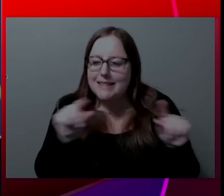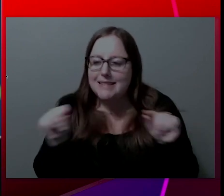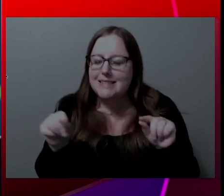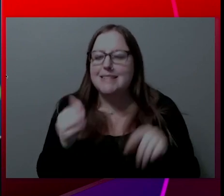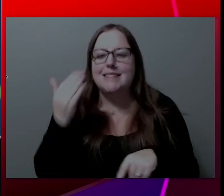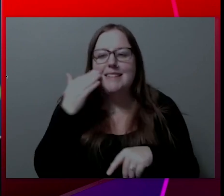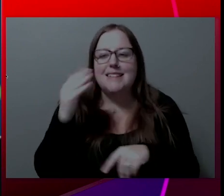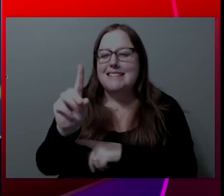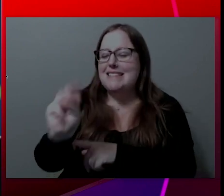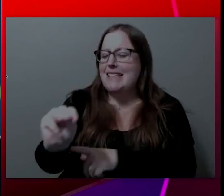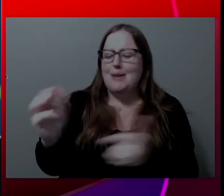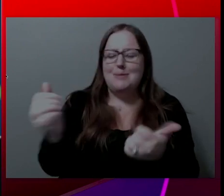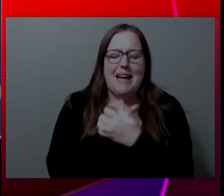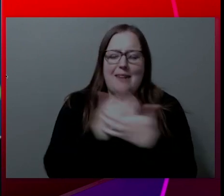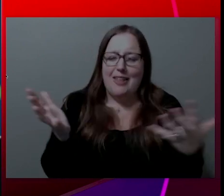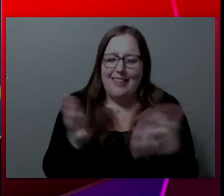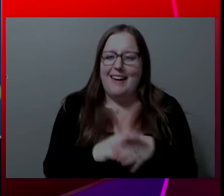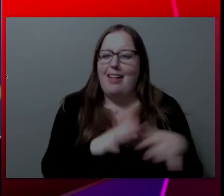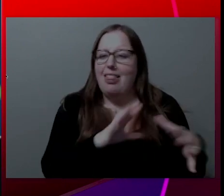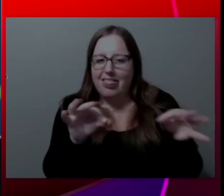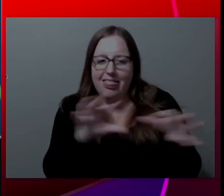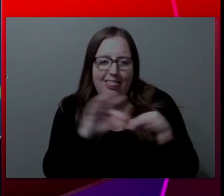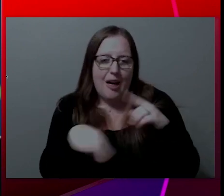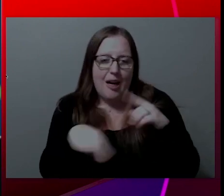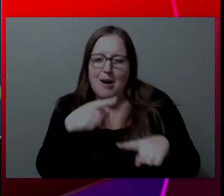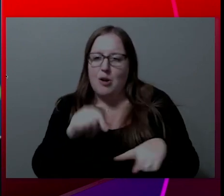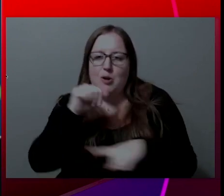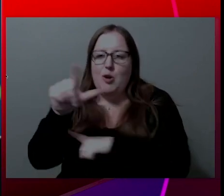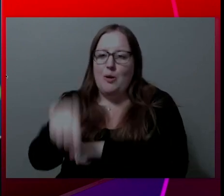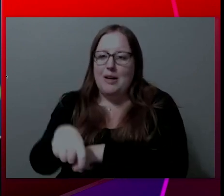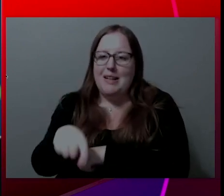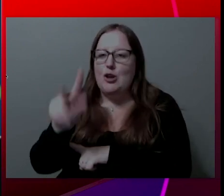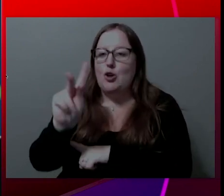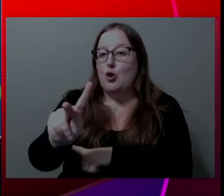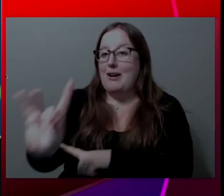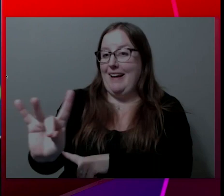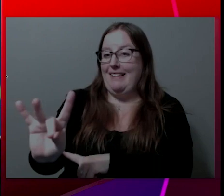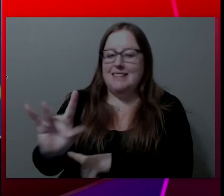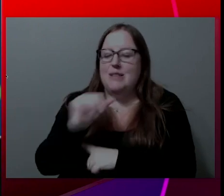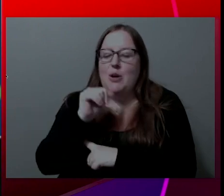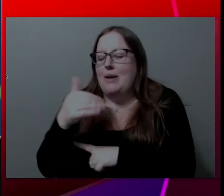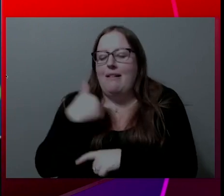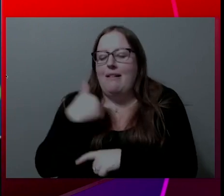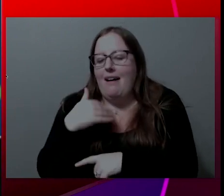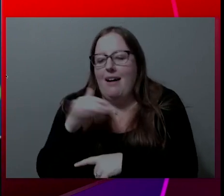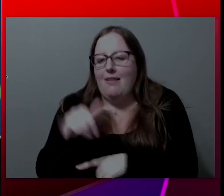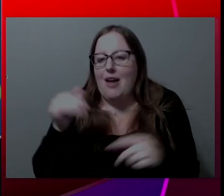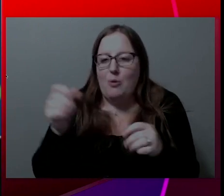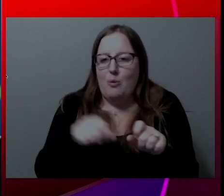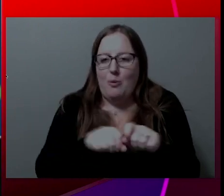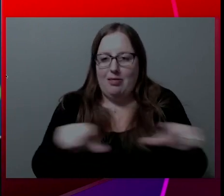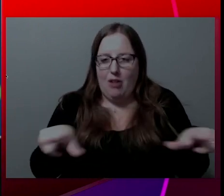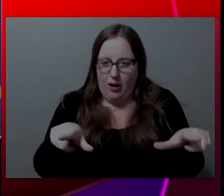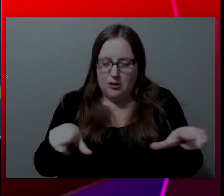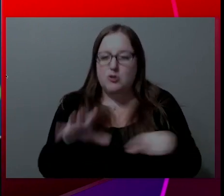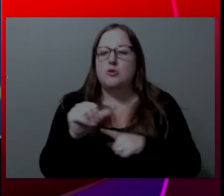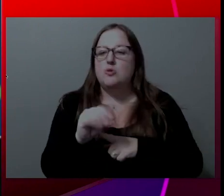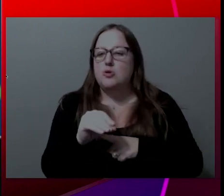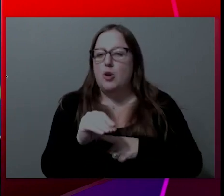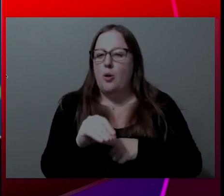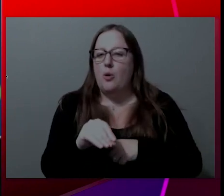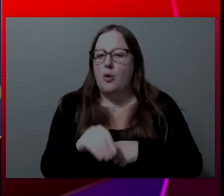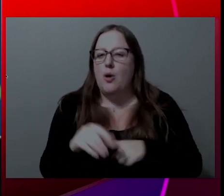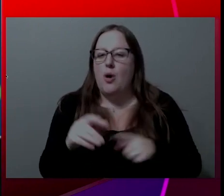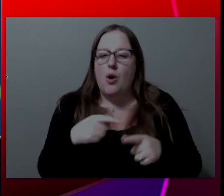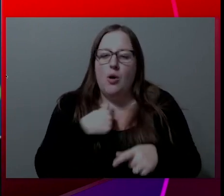DMs, all sorts of commentary about how you don't need Kubernetes. And we didn't have this scale when we launched. And so we're growing